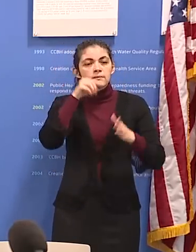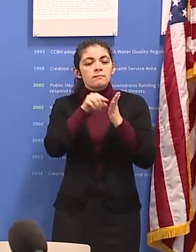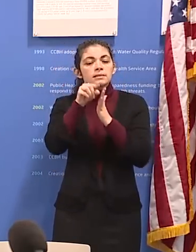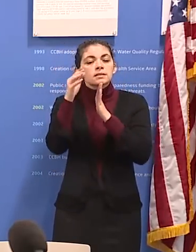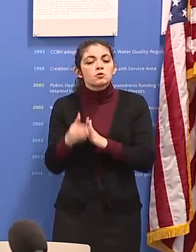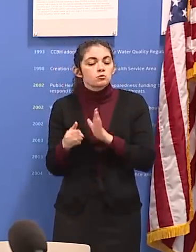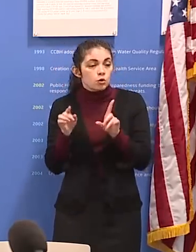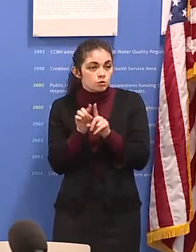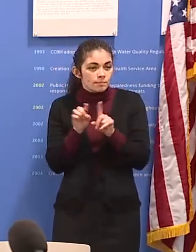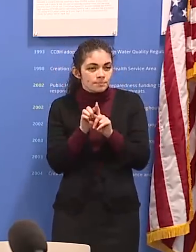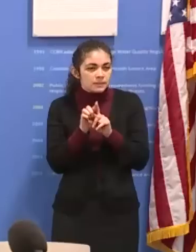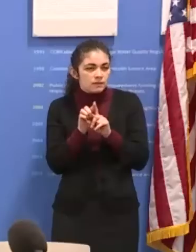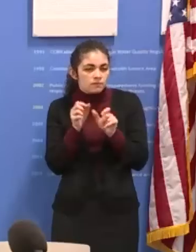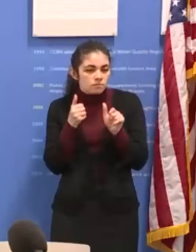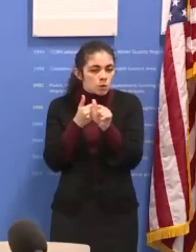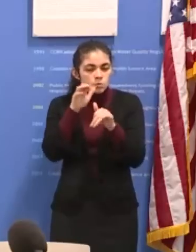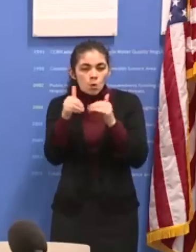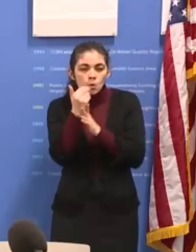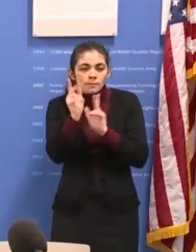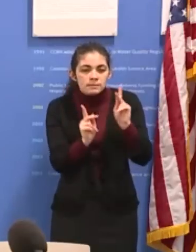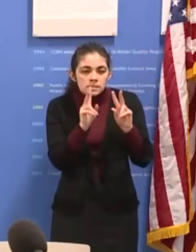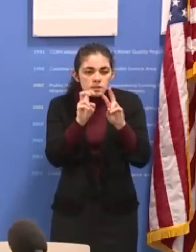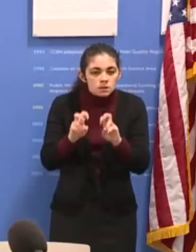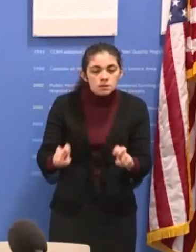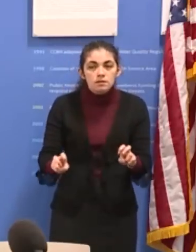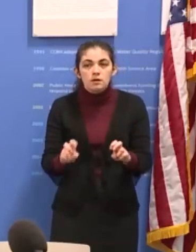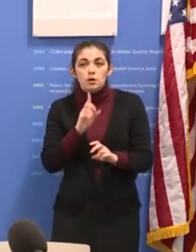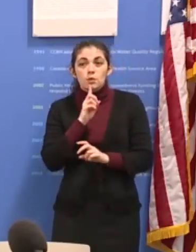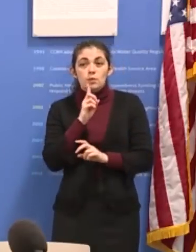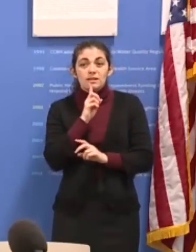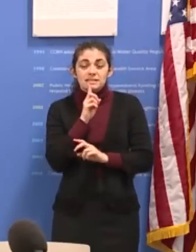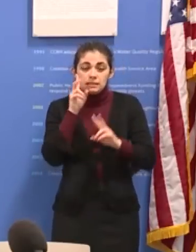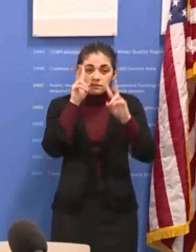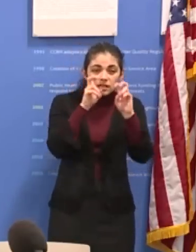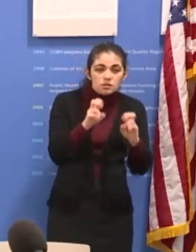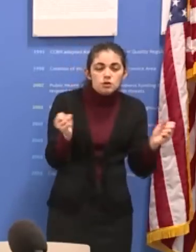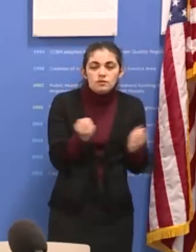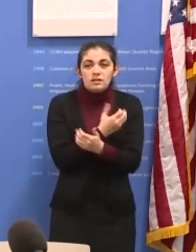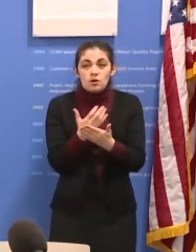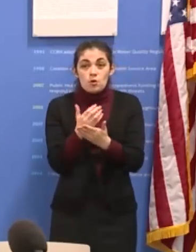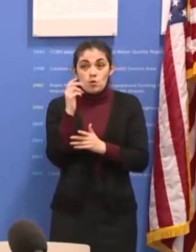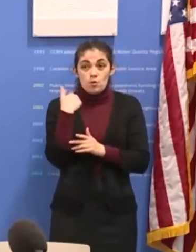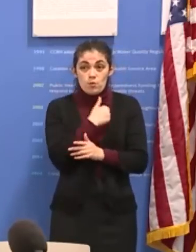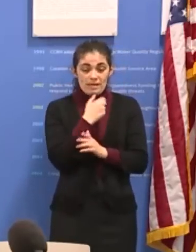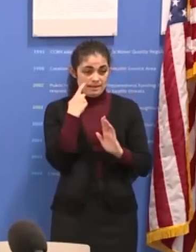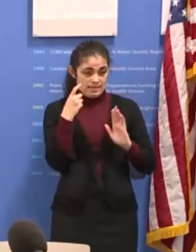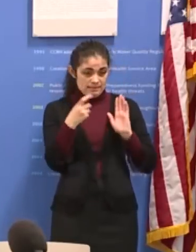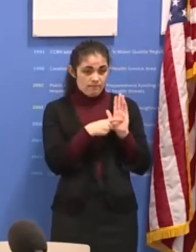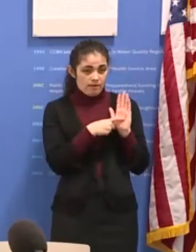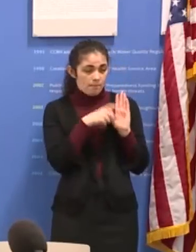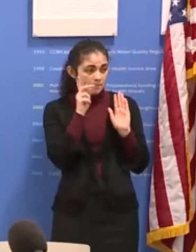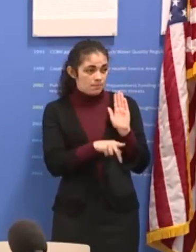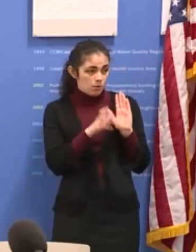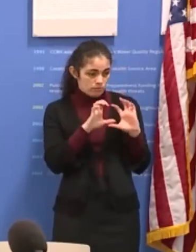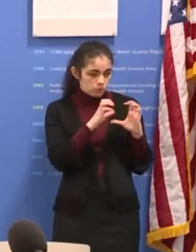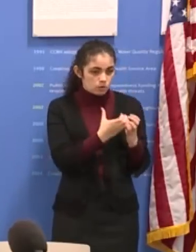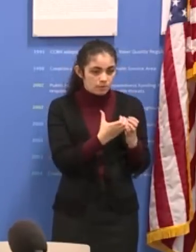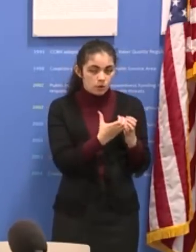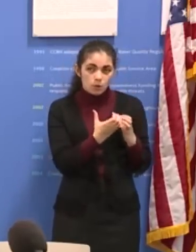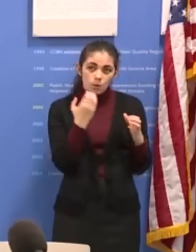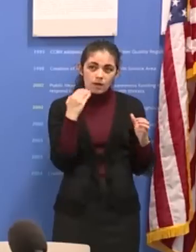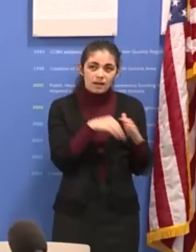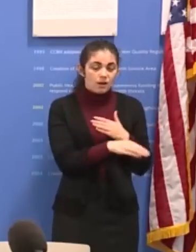team tracks down all of those. This is a truly investigation. And so whenever we identify those clusters, we go